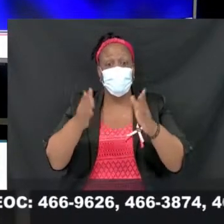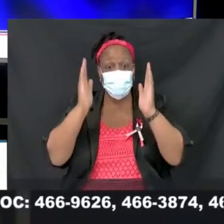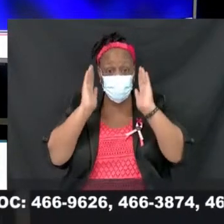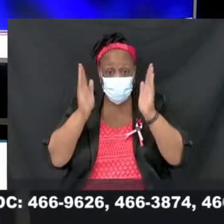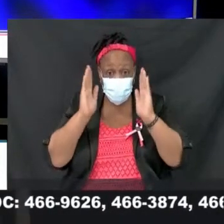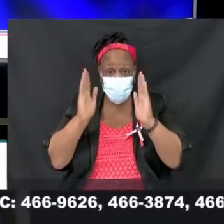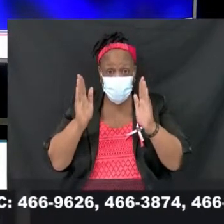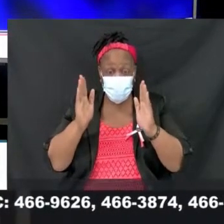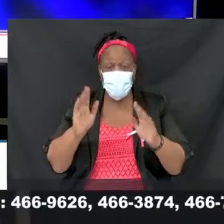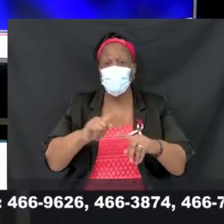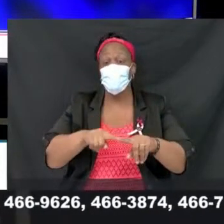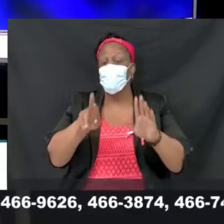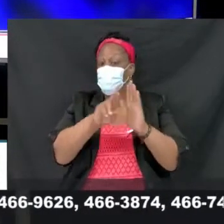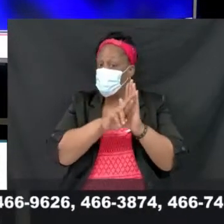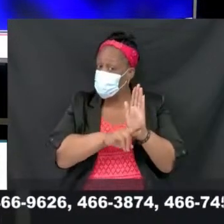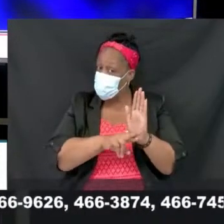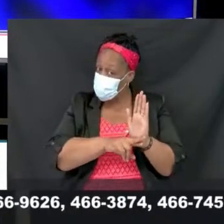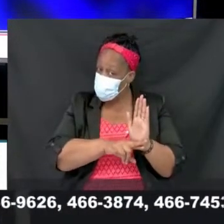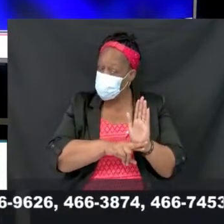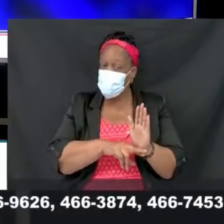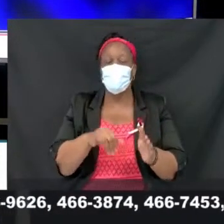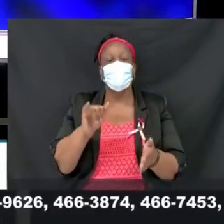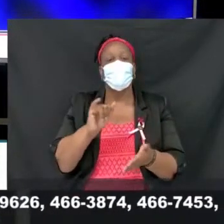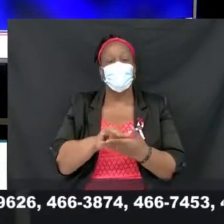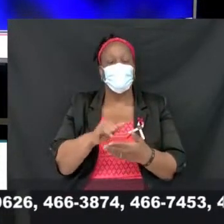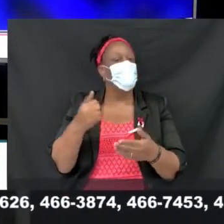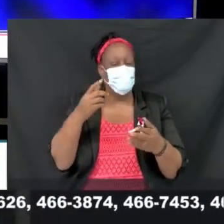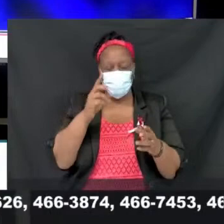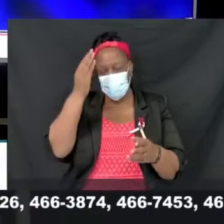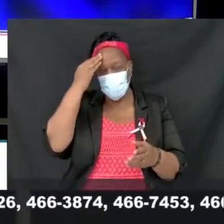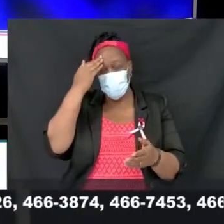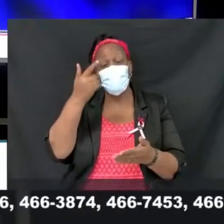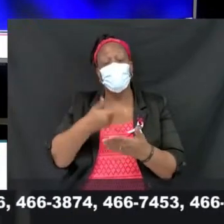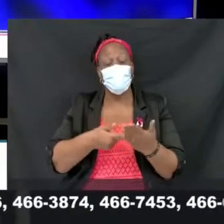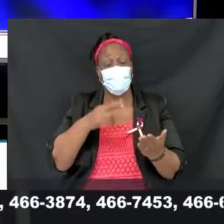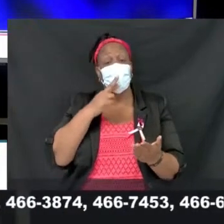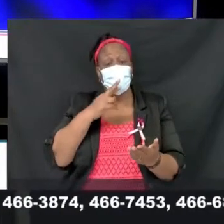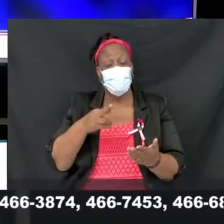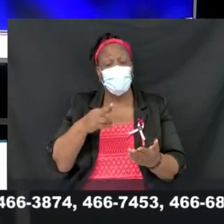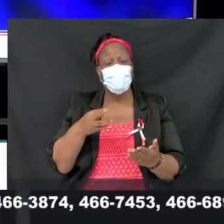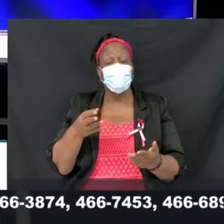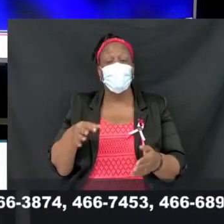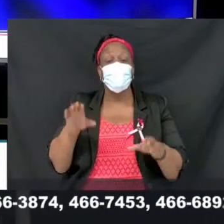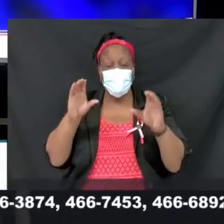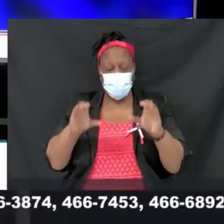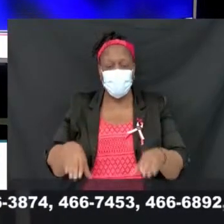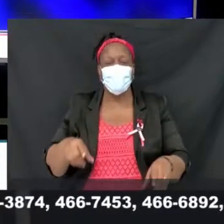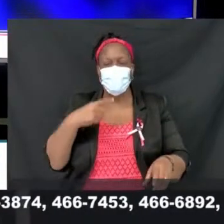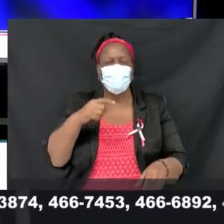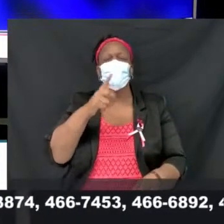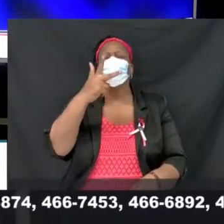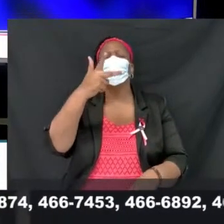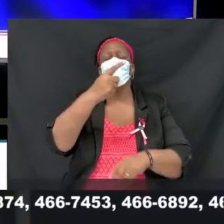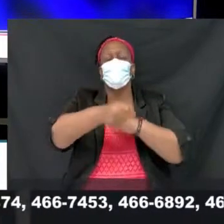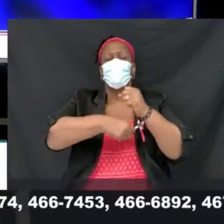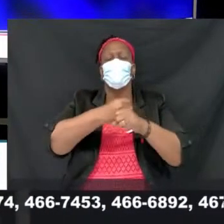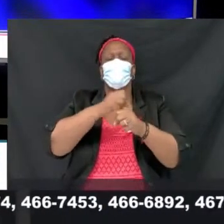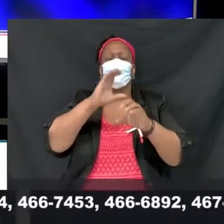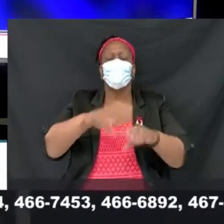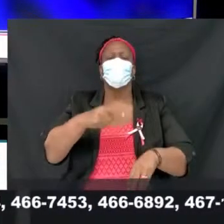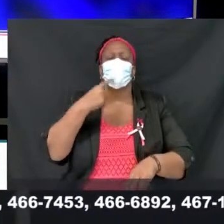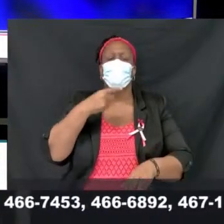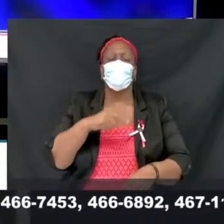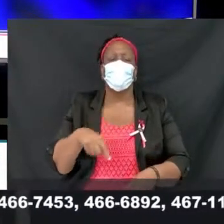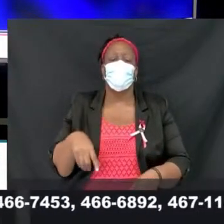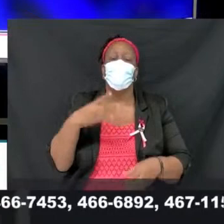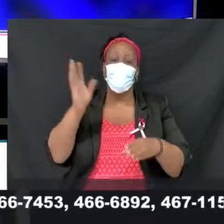the protocols, and we know what those are. Even a 3-year-old can tell you what those protocols are. That